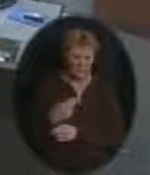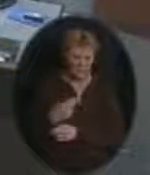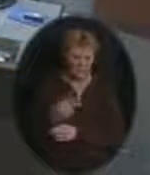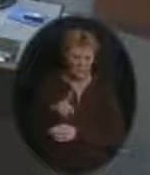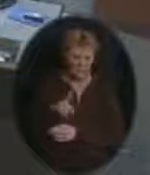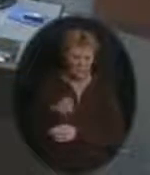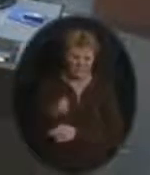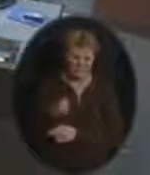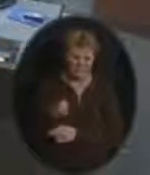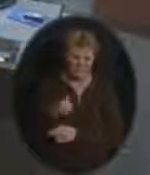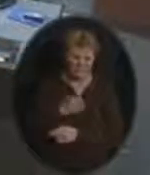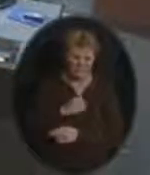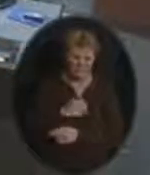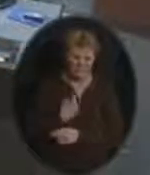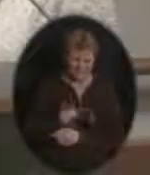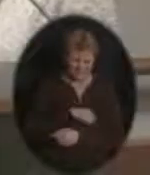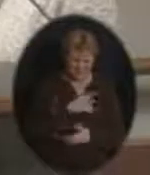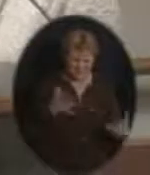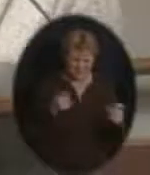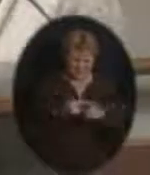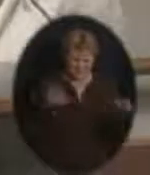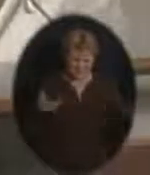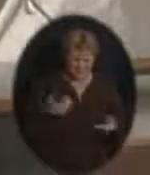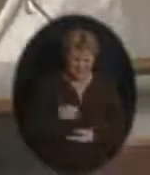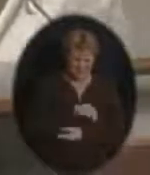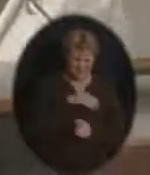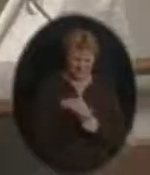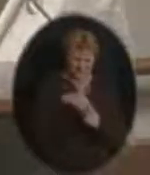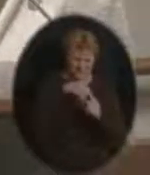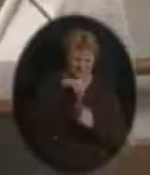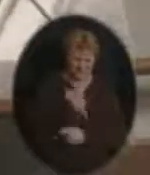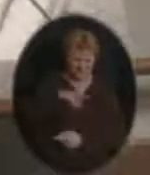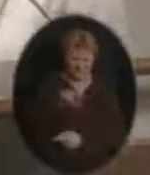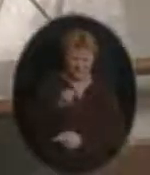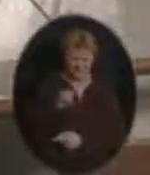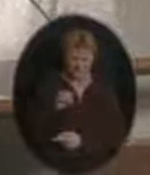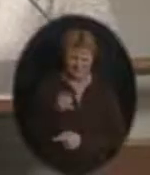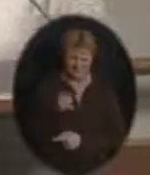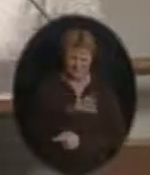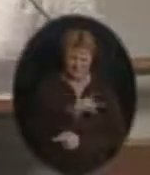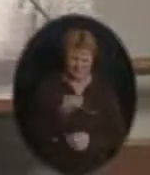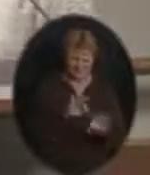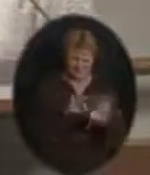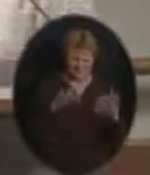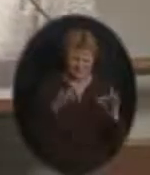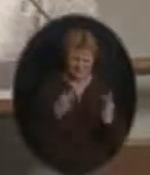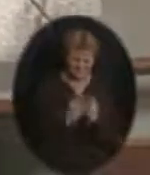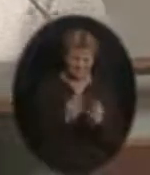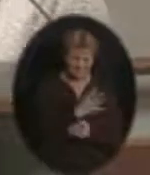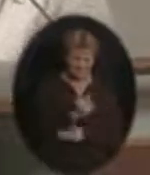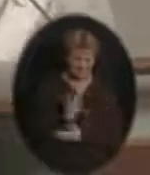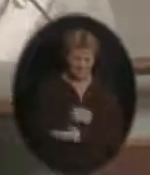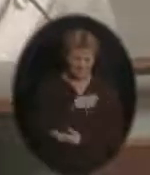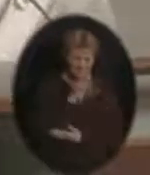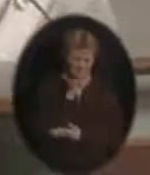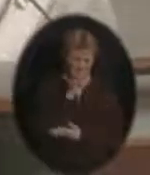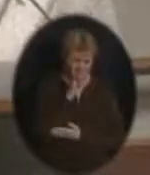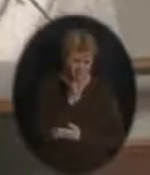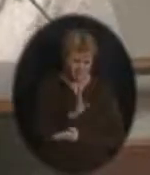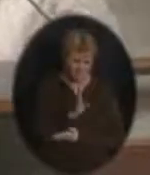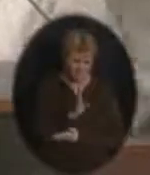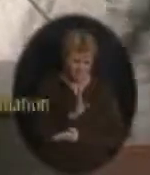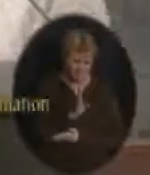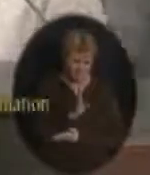want me to go. We'd like to welcome our special guests and their family members. And we're going to go straight to